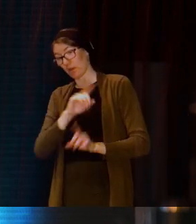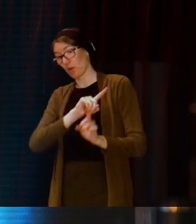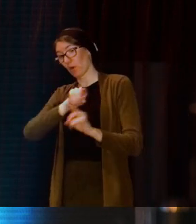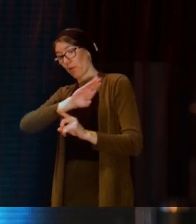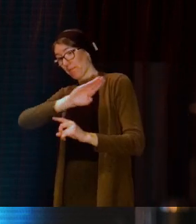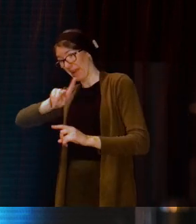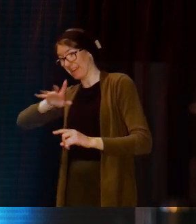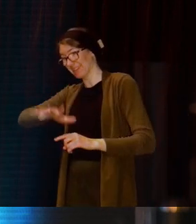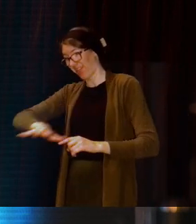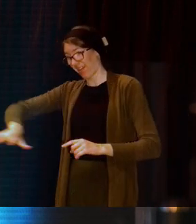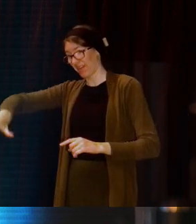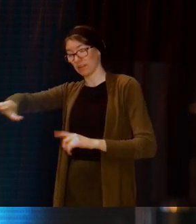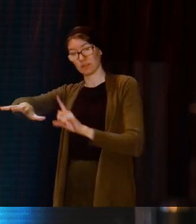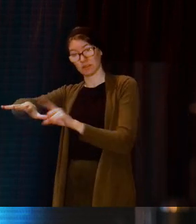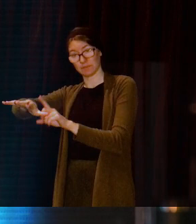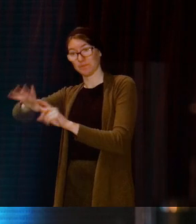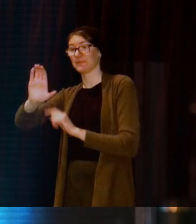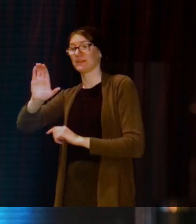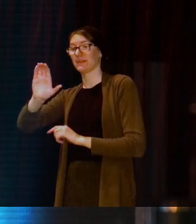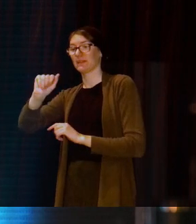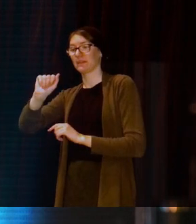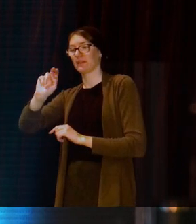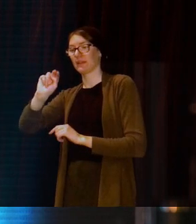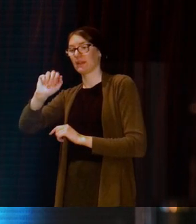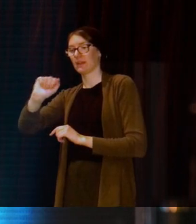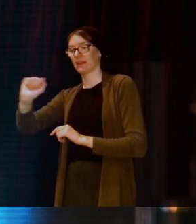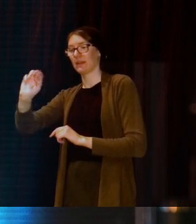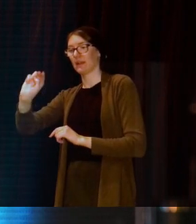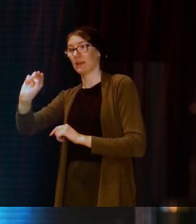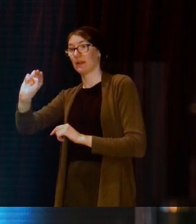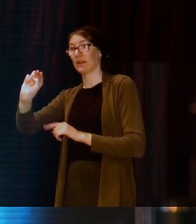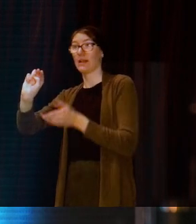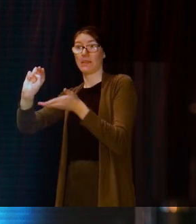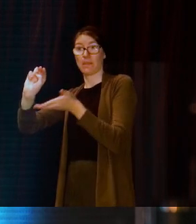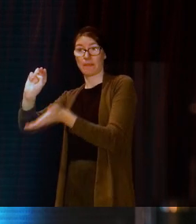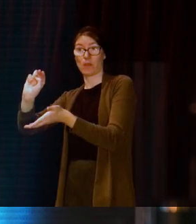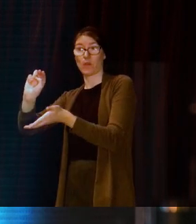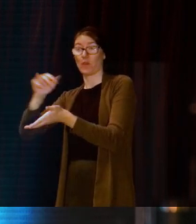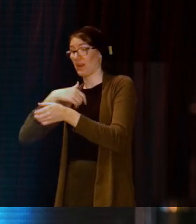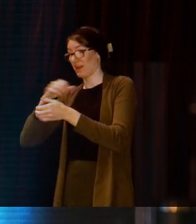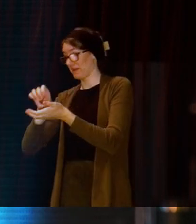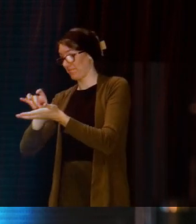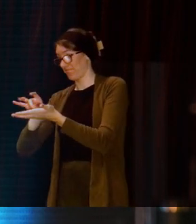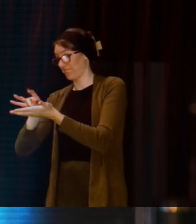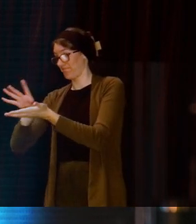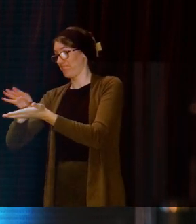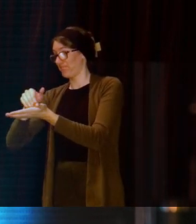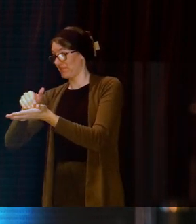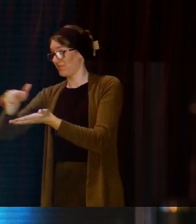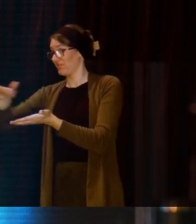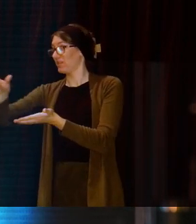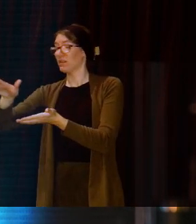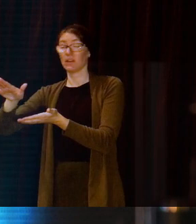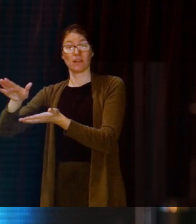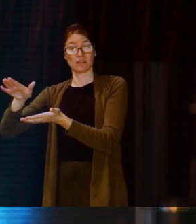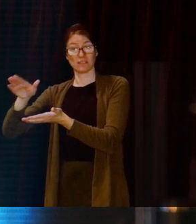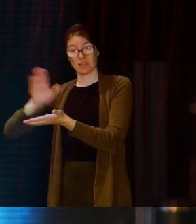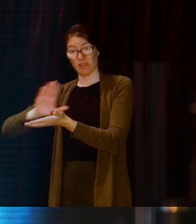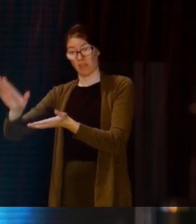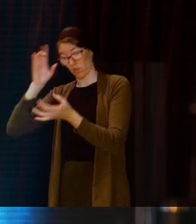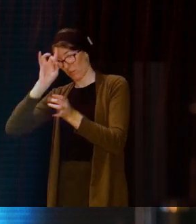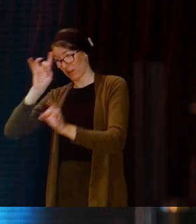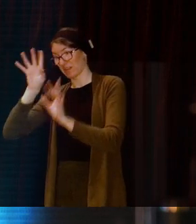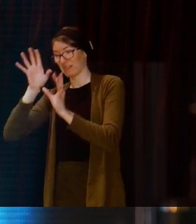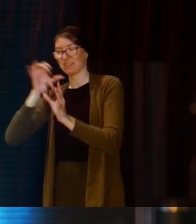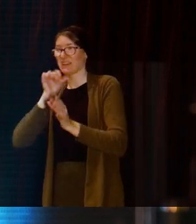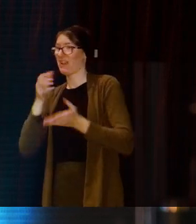the land which we started, into the land of Canaan. Because God said, with the Canaanites, I'm running them out because their wickedness is so great that I'm not going to